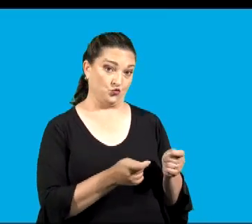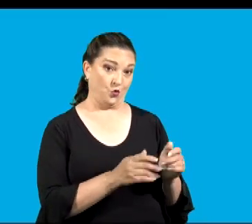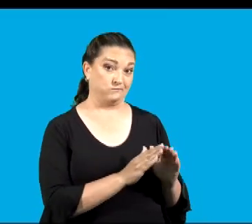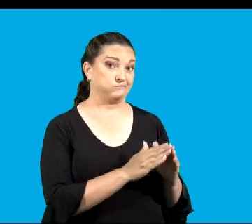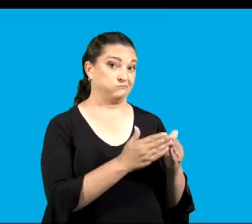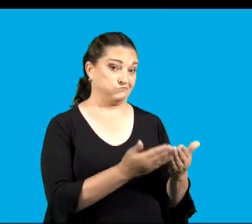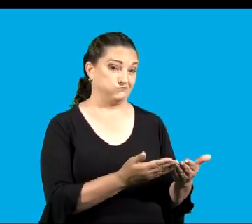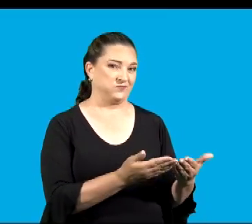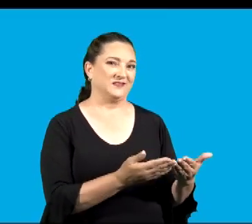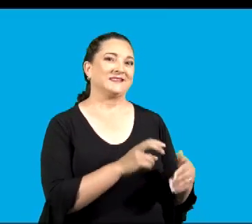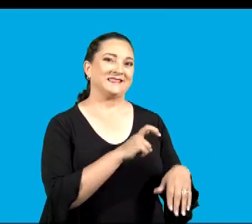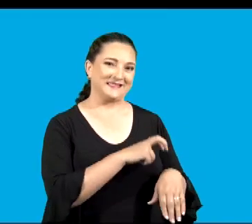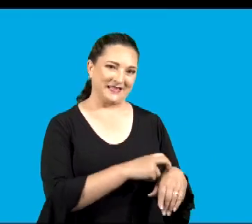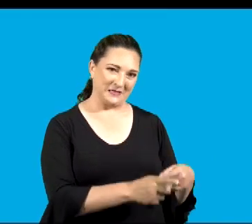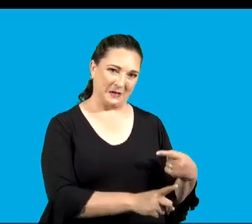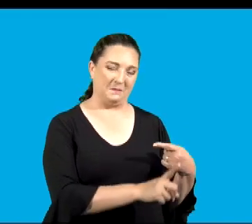invoice, a plus